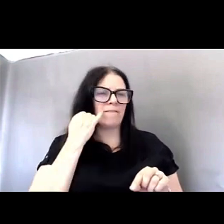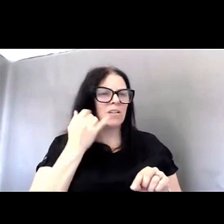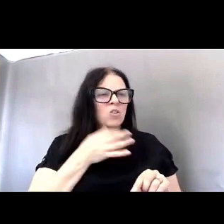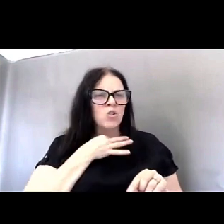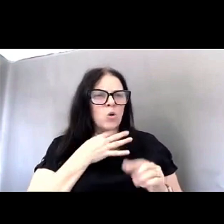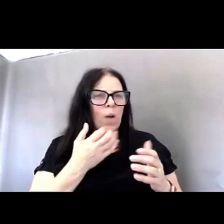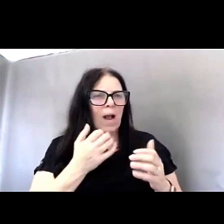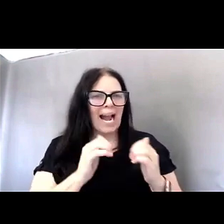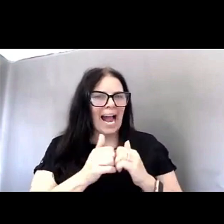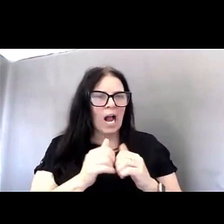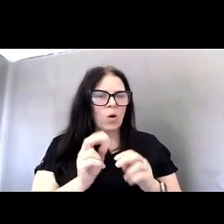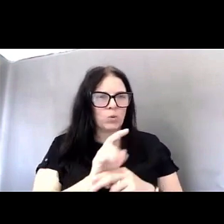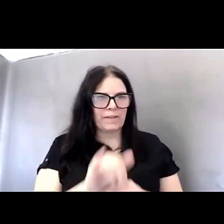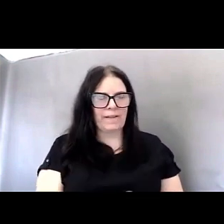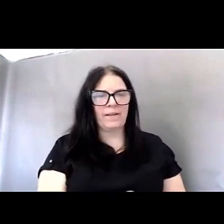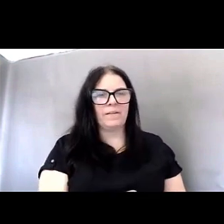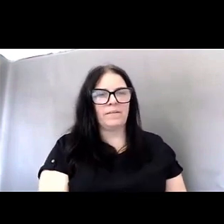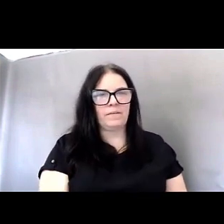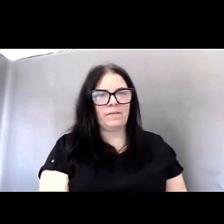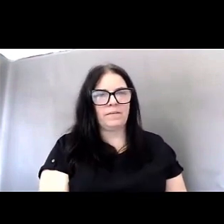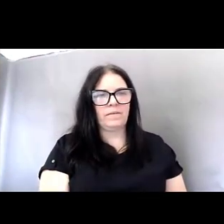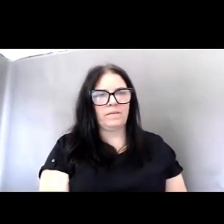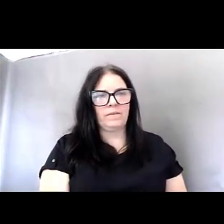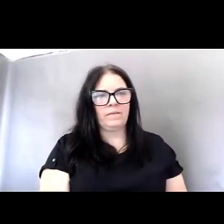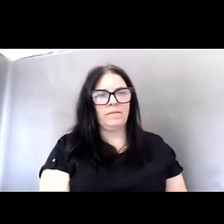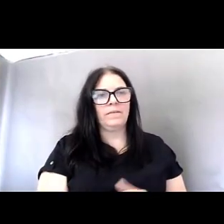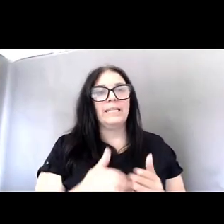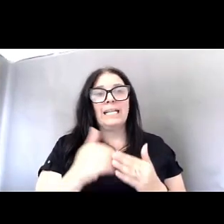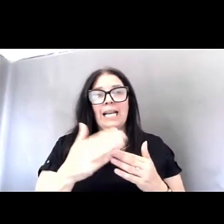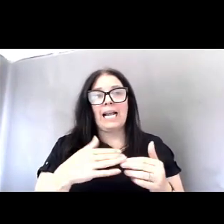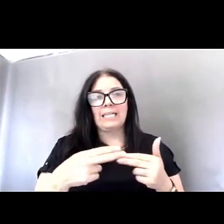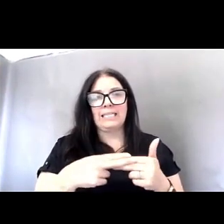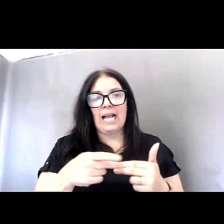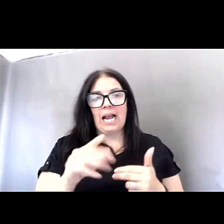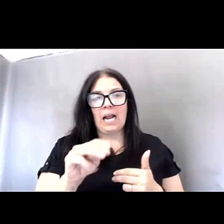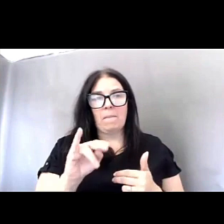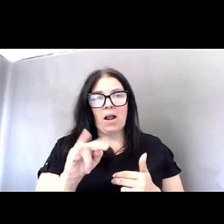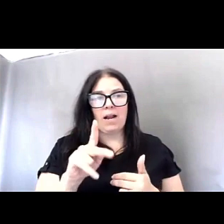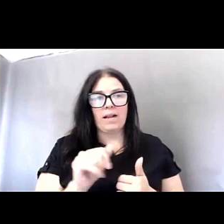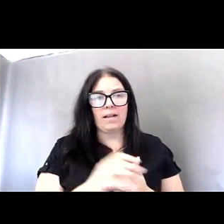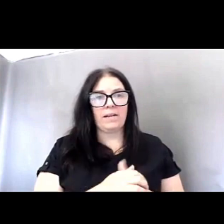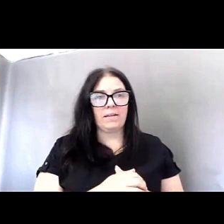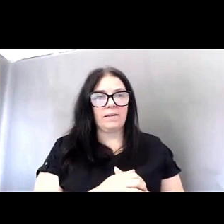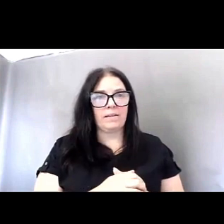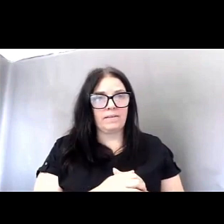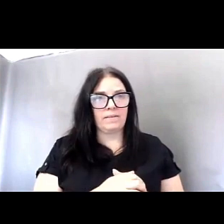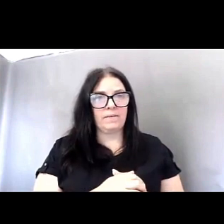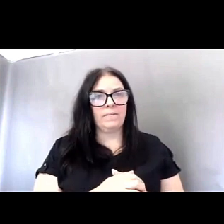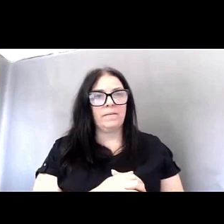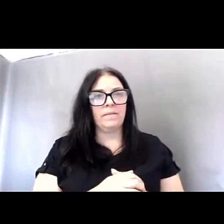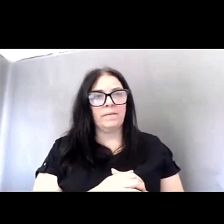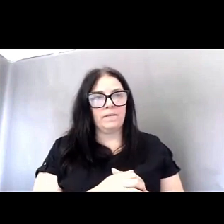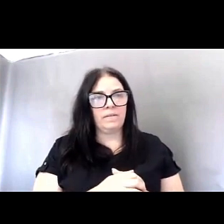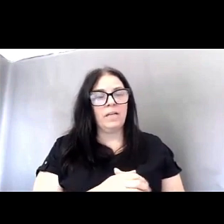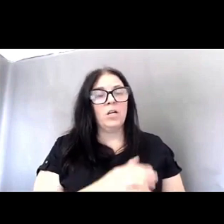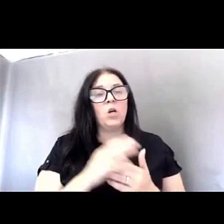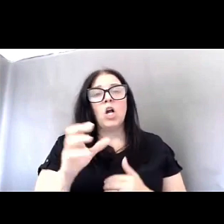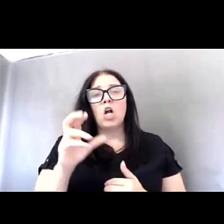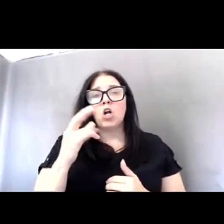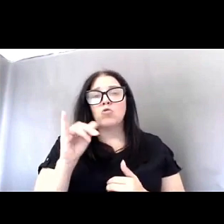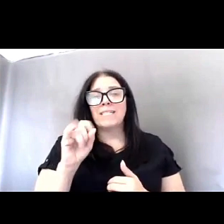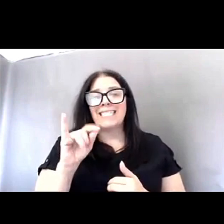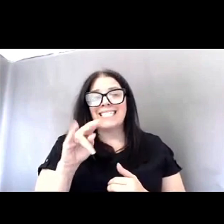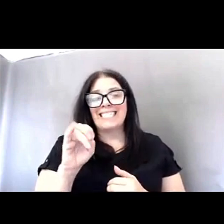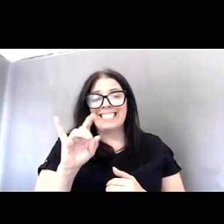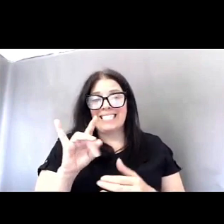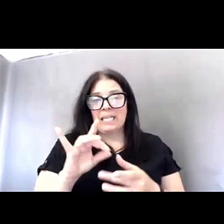bit more. So you can move to the next slide, Monica. So as Christine was